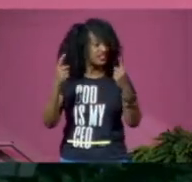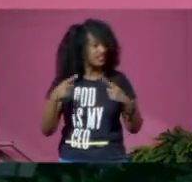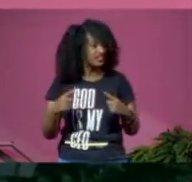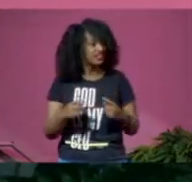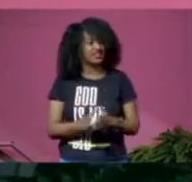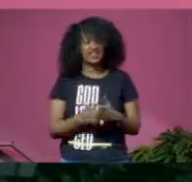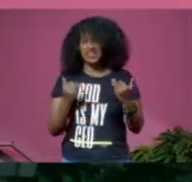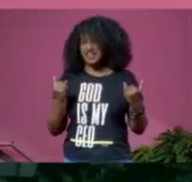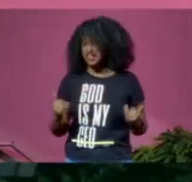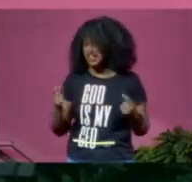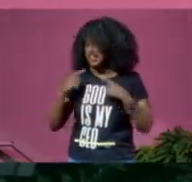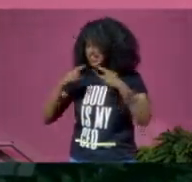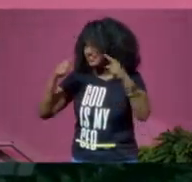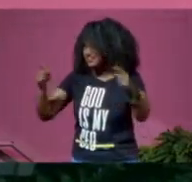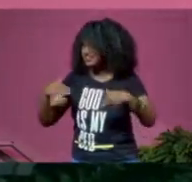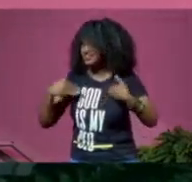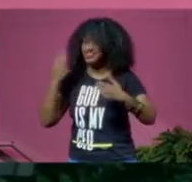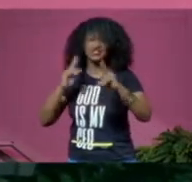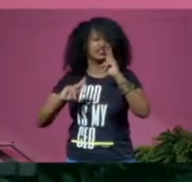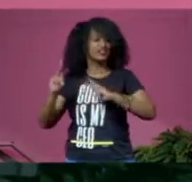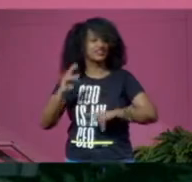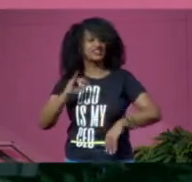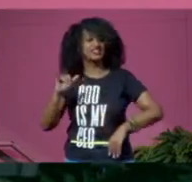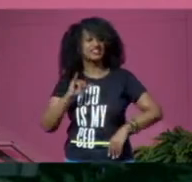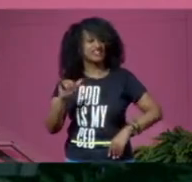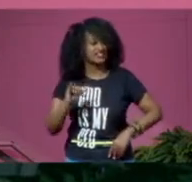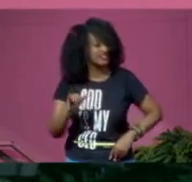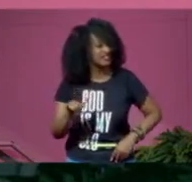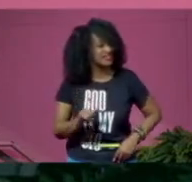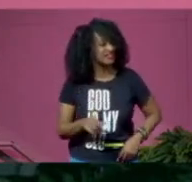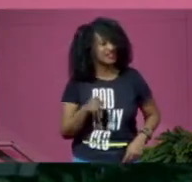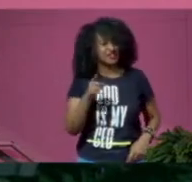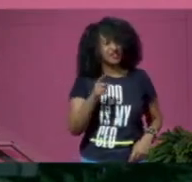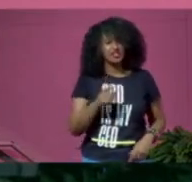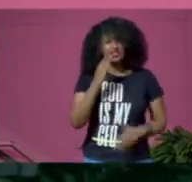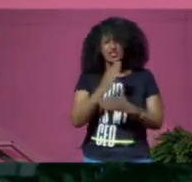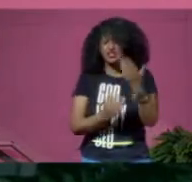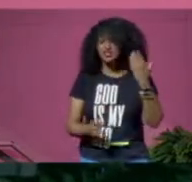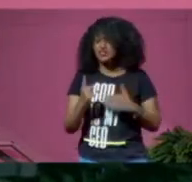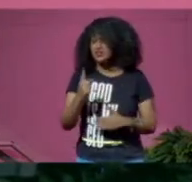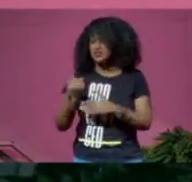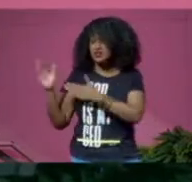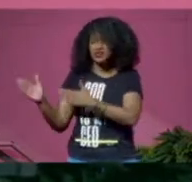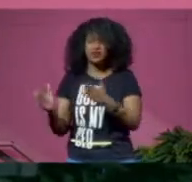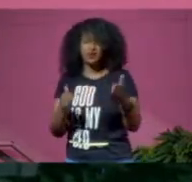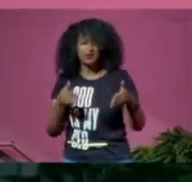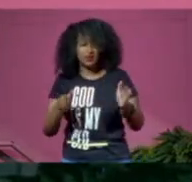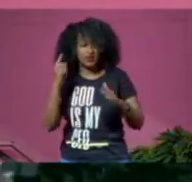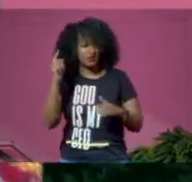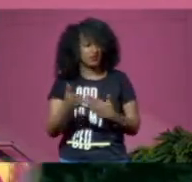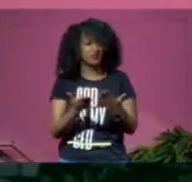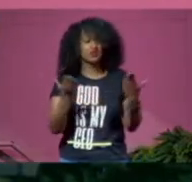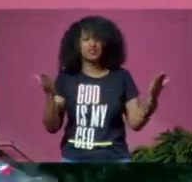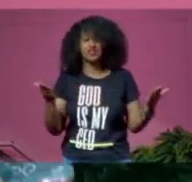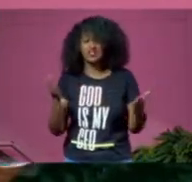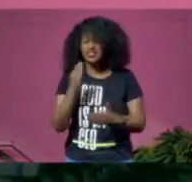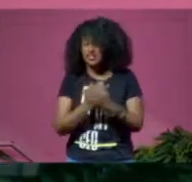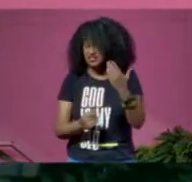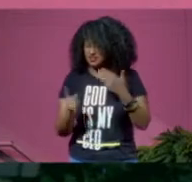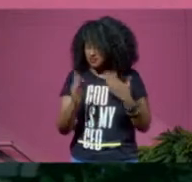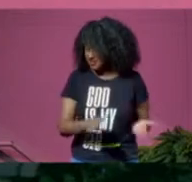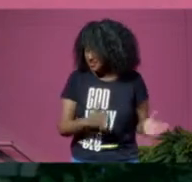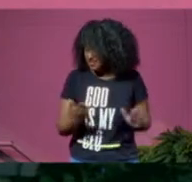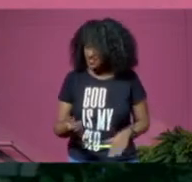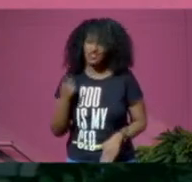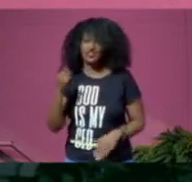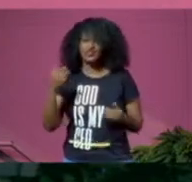person that just like John, there was somebody who prepared a way for you, somebody who died so that you could have a public